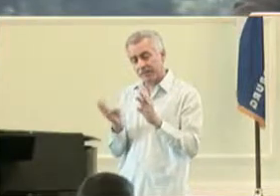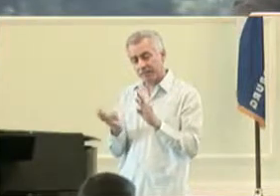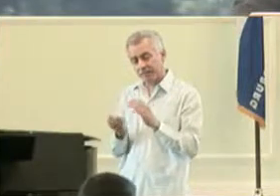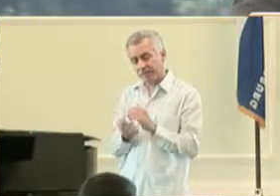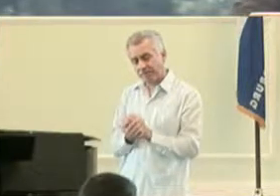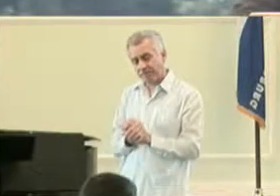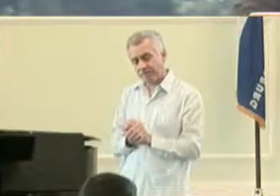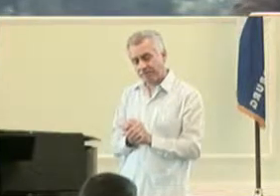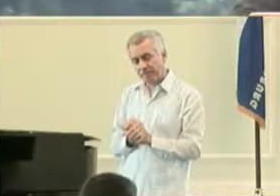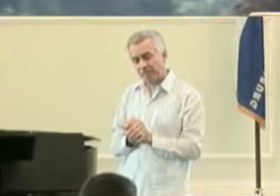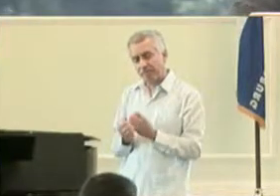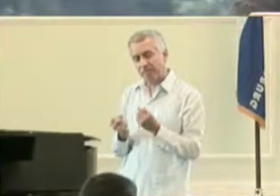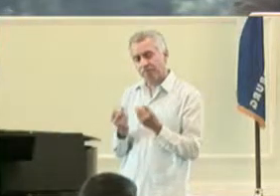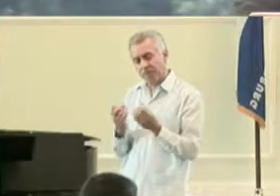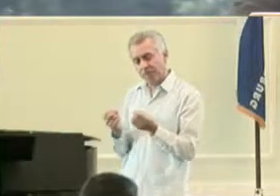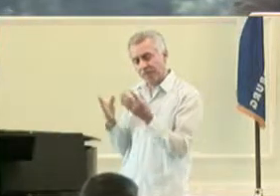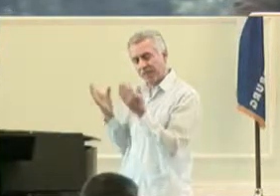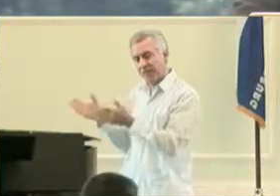many plans are ahead.